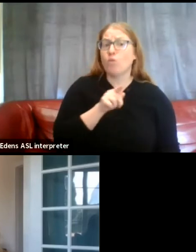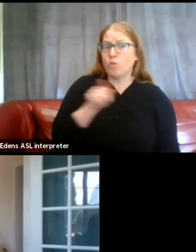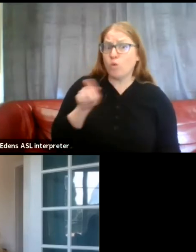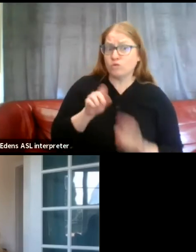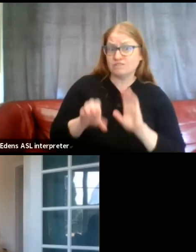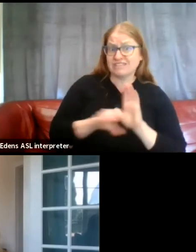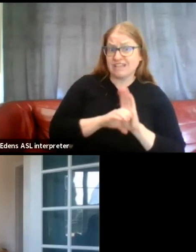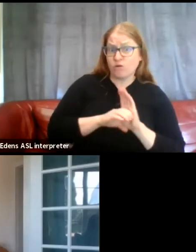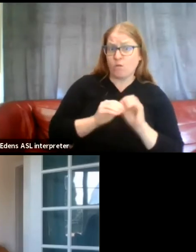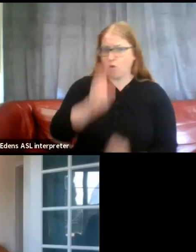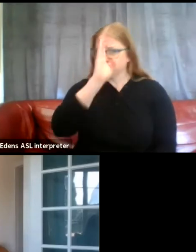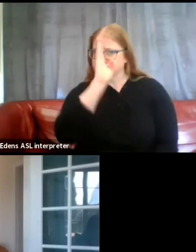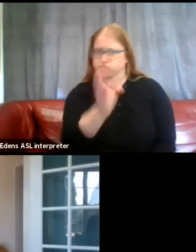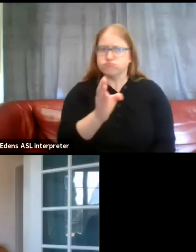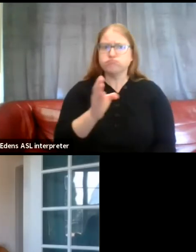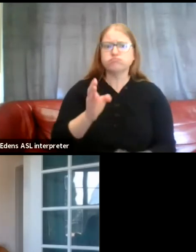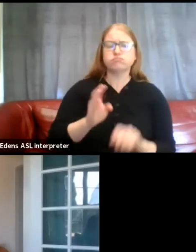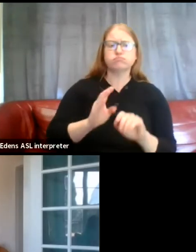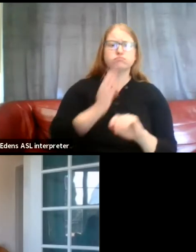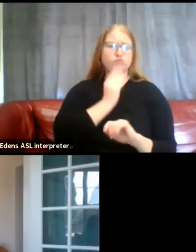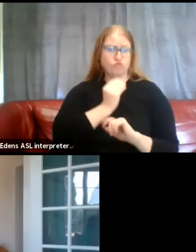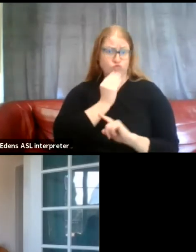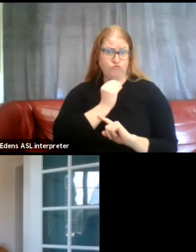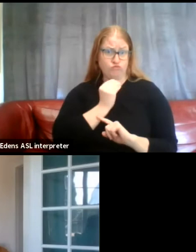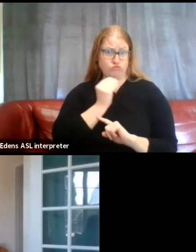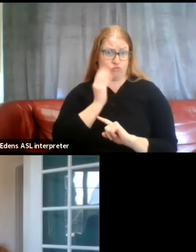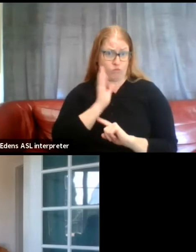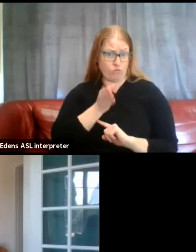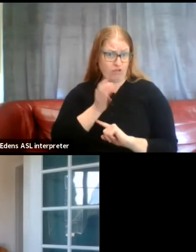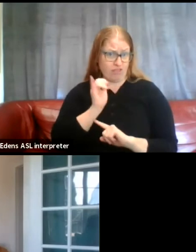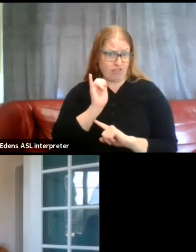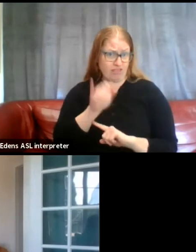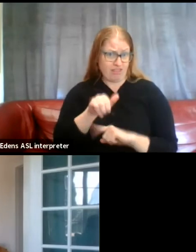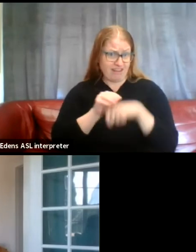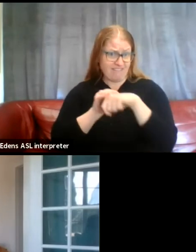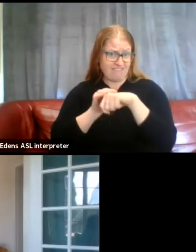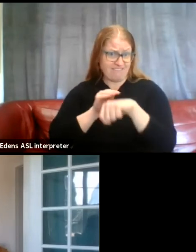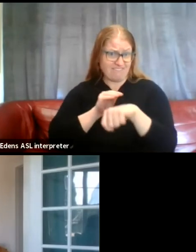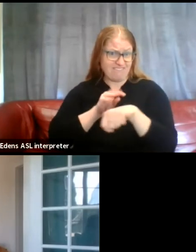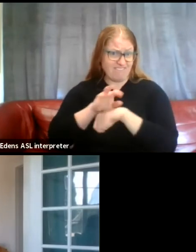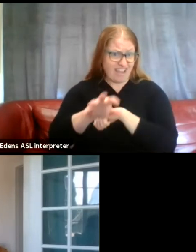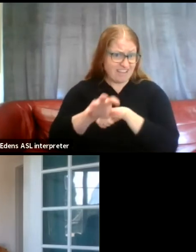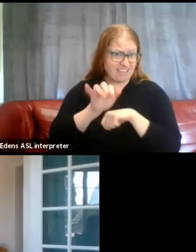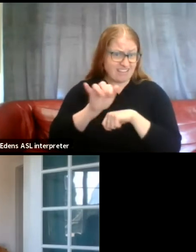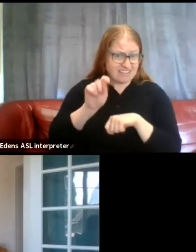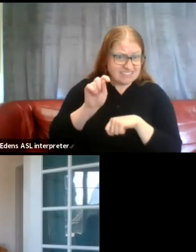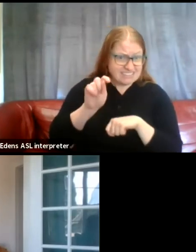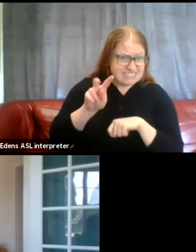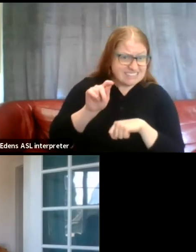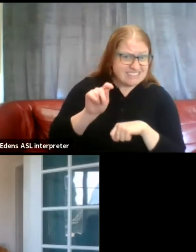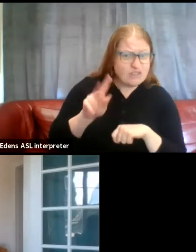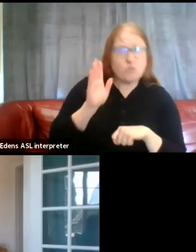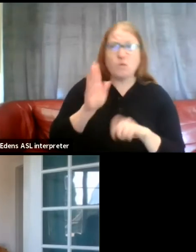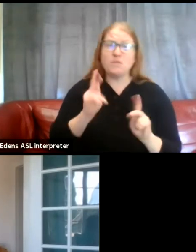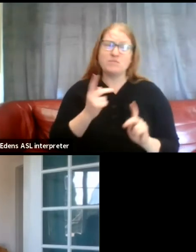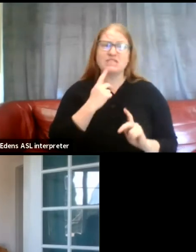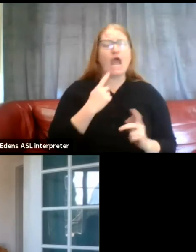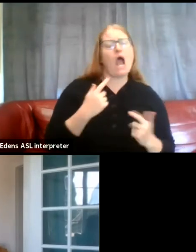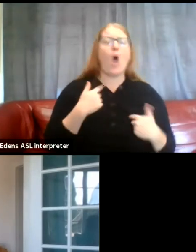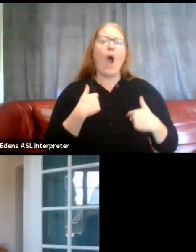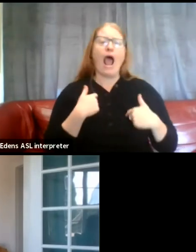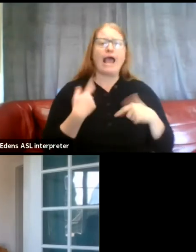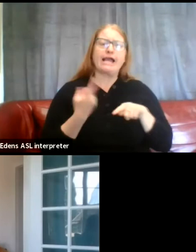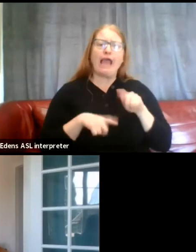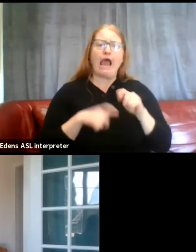overtly Jewish, would it have affected the sense that the show was a show that everybody could love? You'd have to just do some